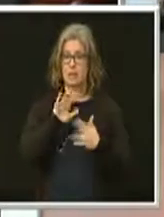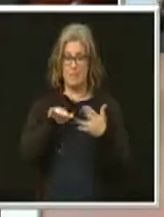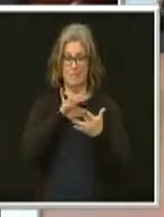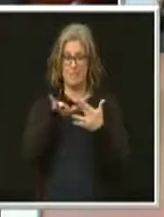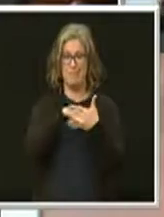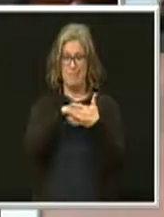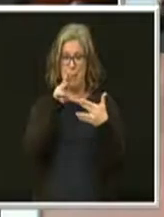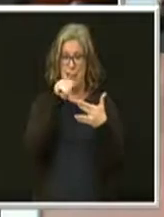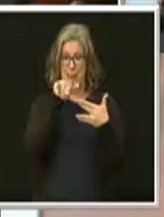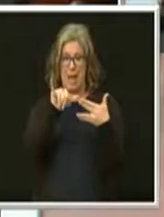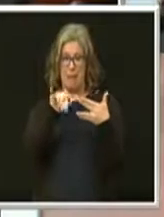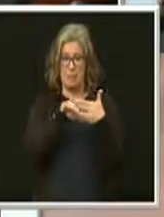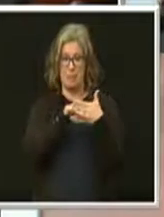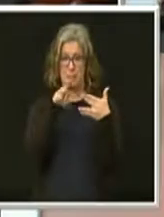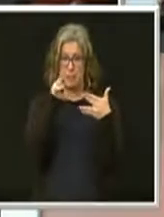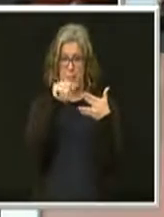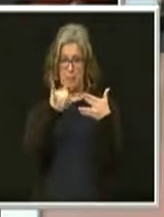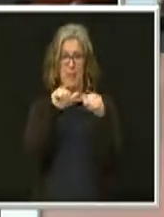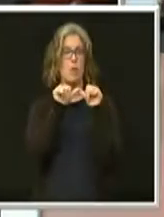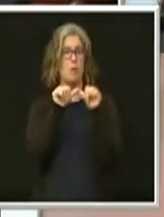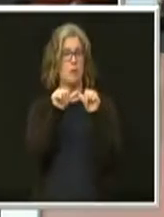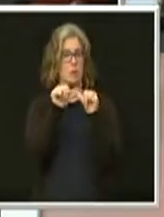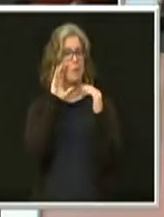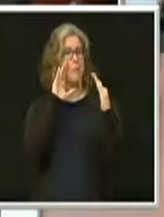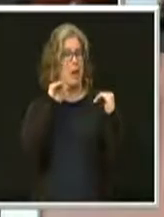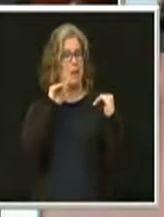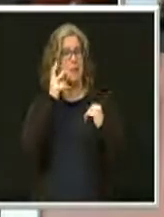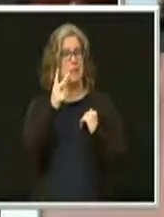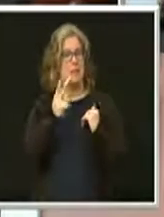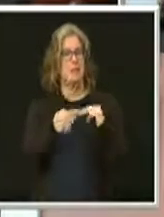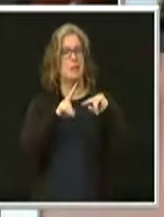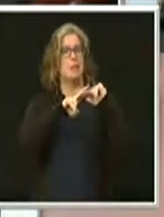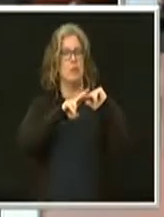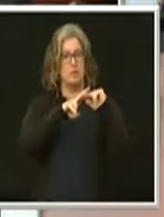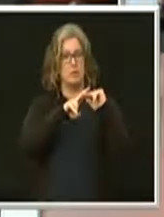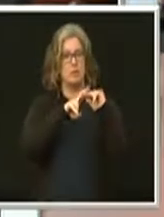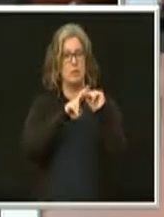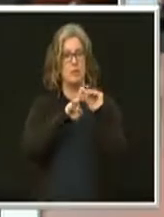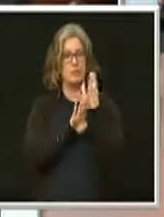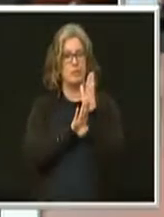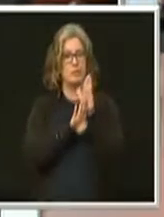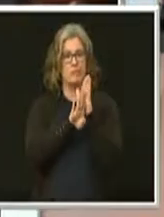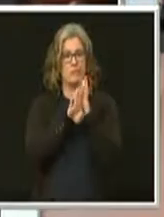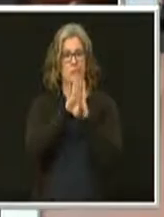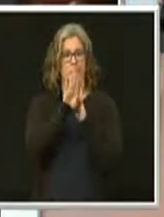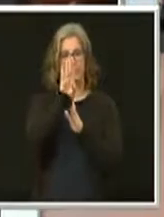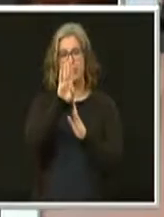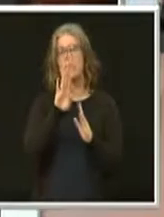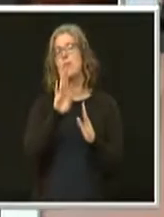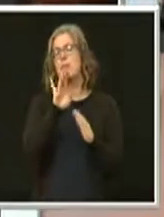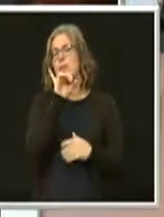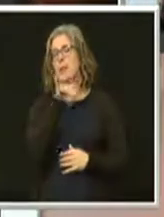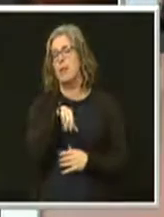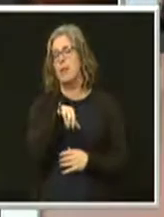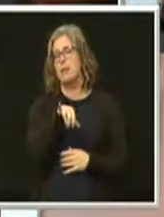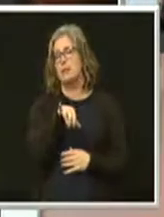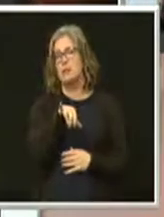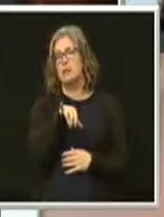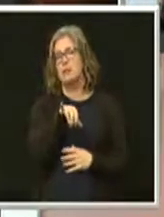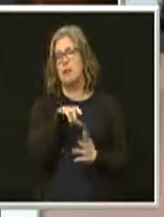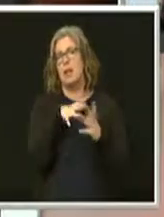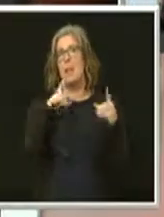mid-May. So we would continue to expect to see increases going up to them. As I said, that's a